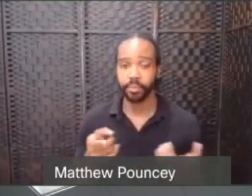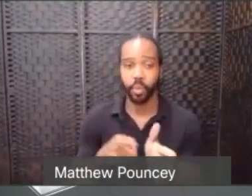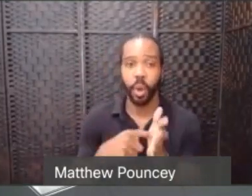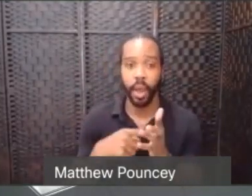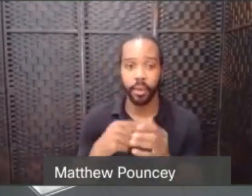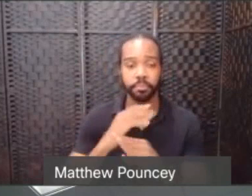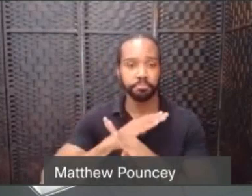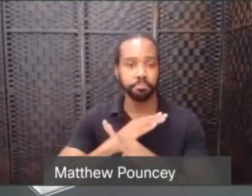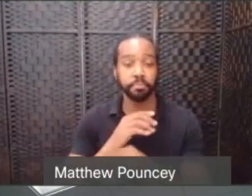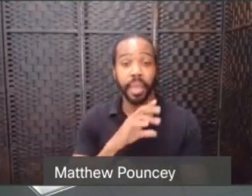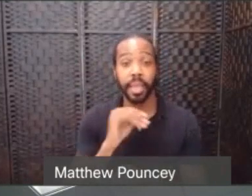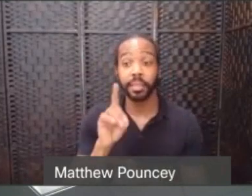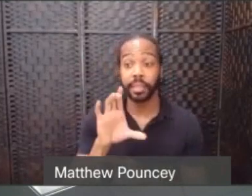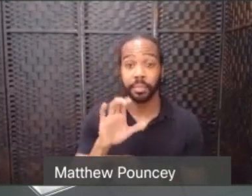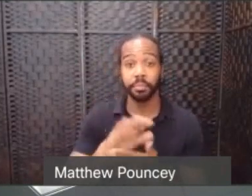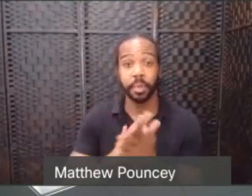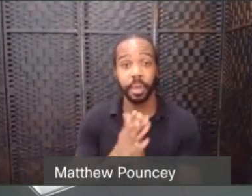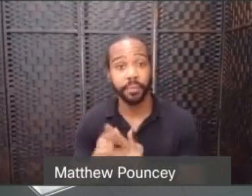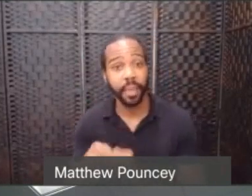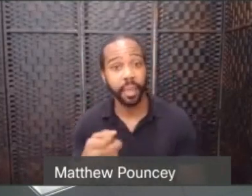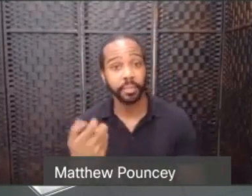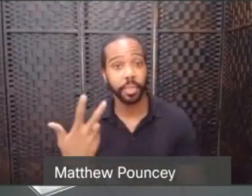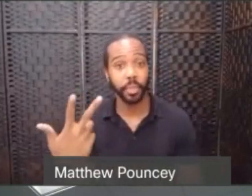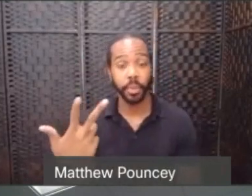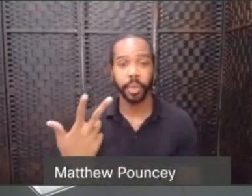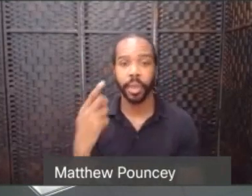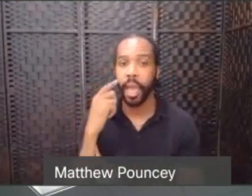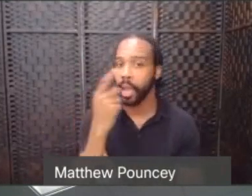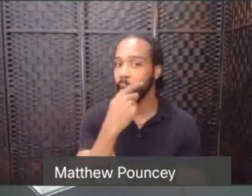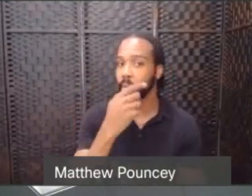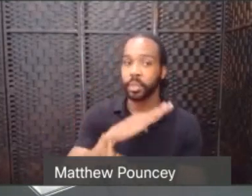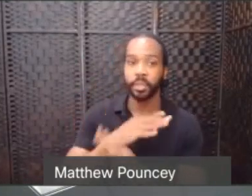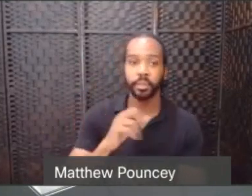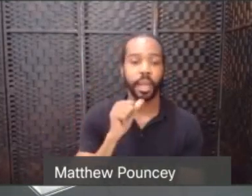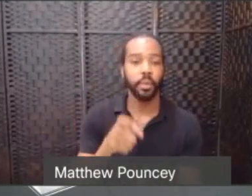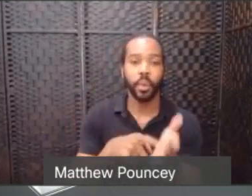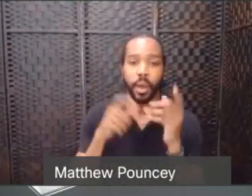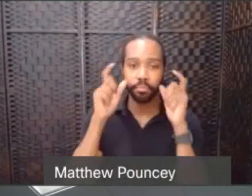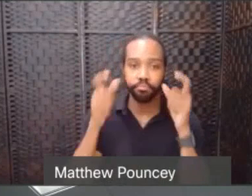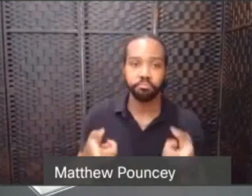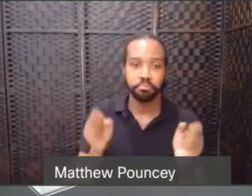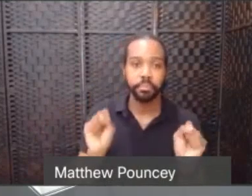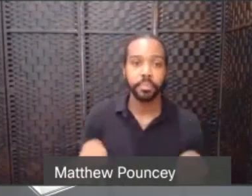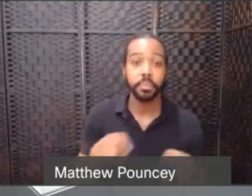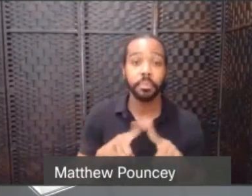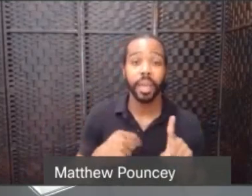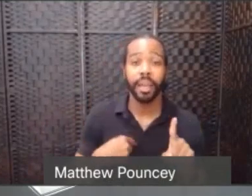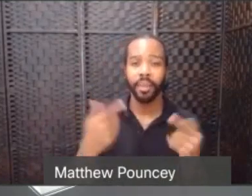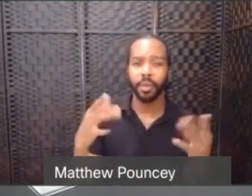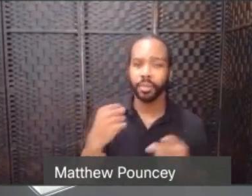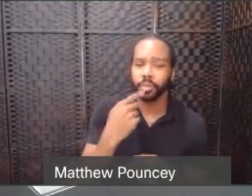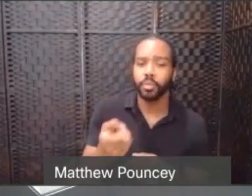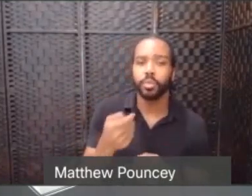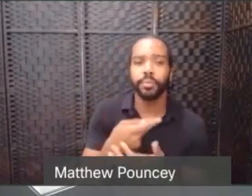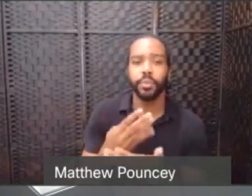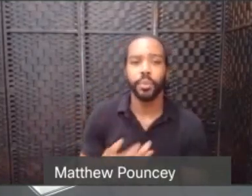DC transitions into phase 3, eye protection will no longer be required. So as I shared, I think a couple of weeks ago,